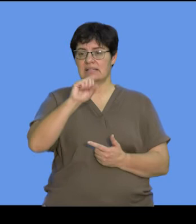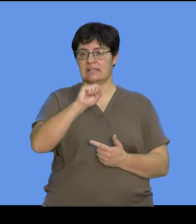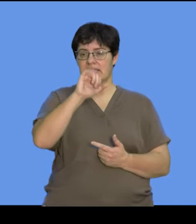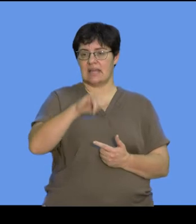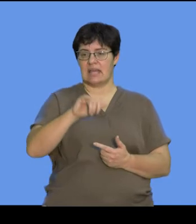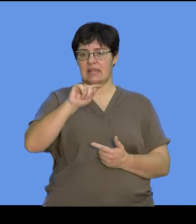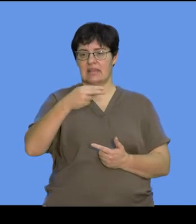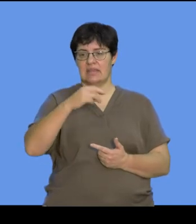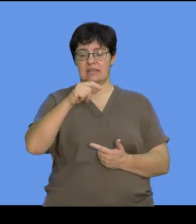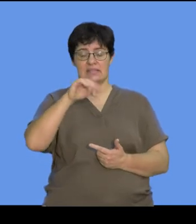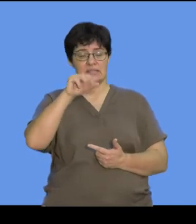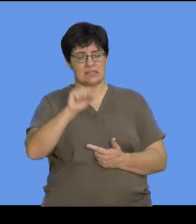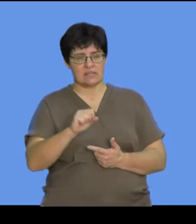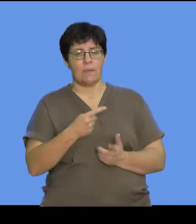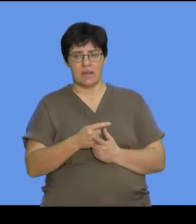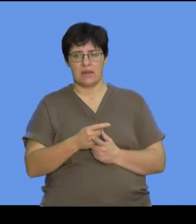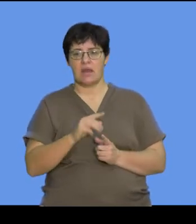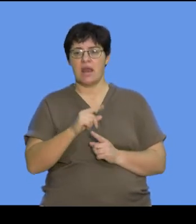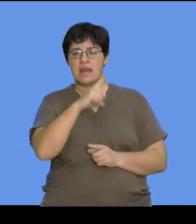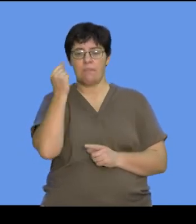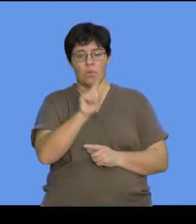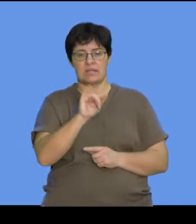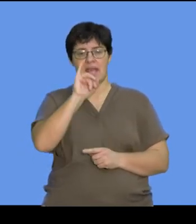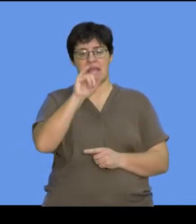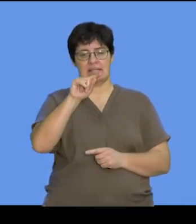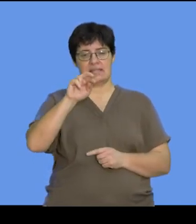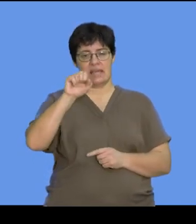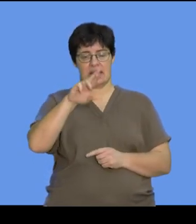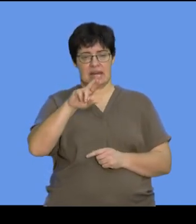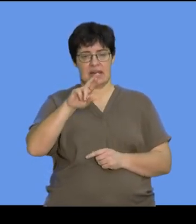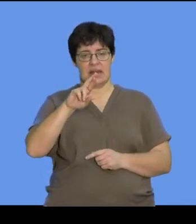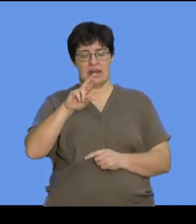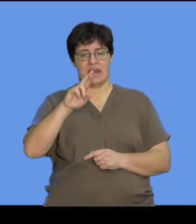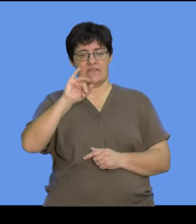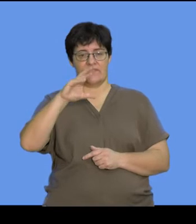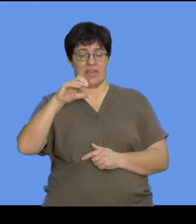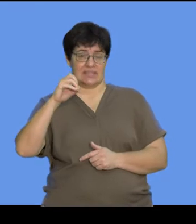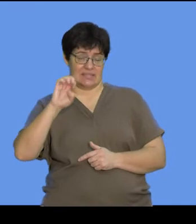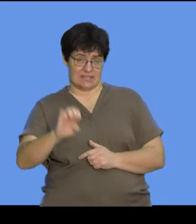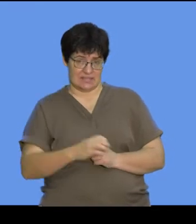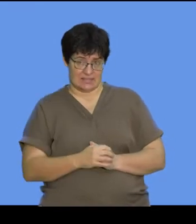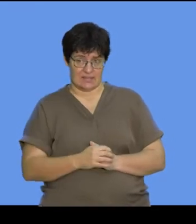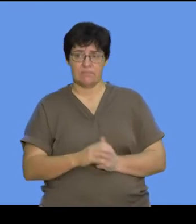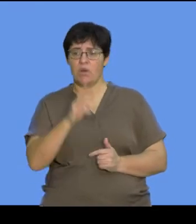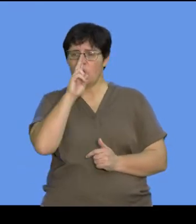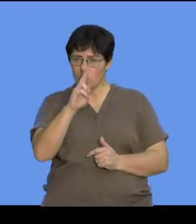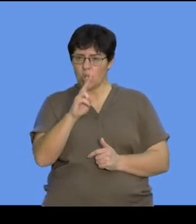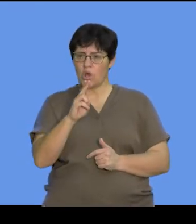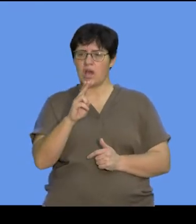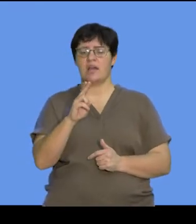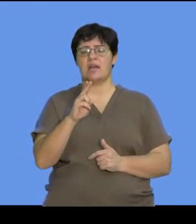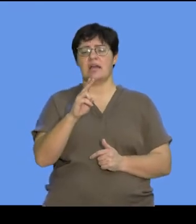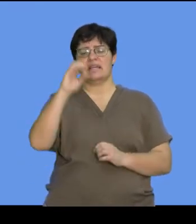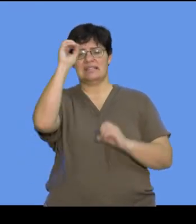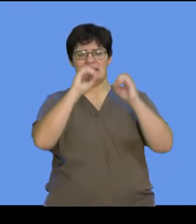replication occurs in a phase of the cell cycle called interphase. We have looked at cell division where